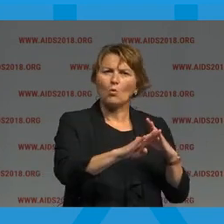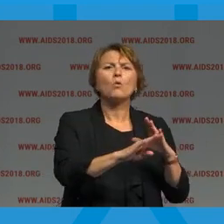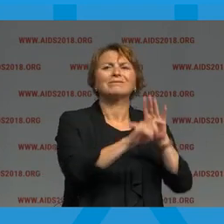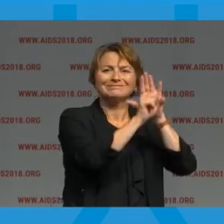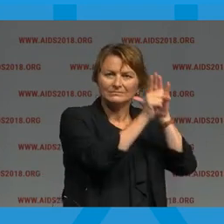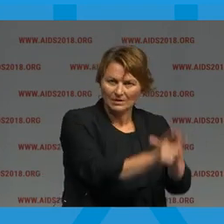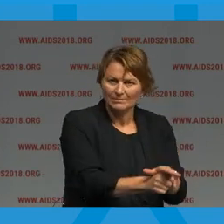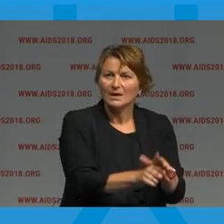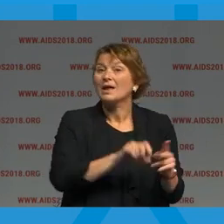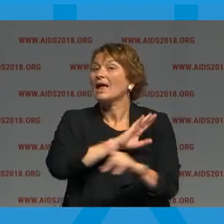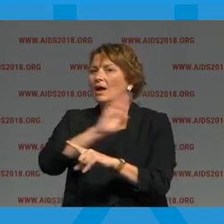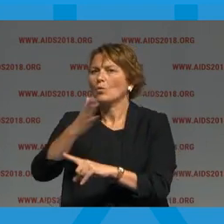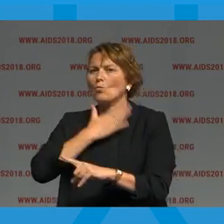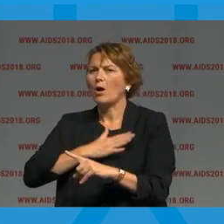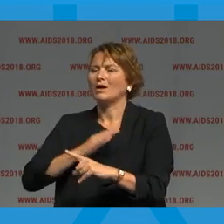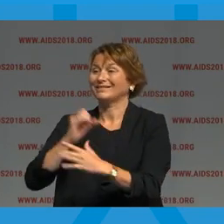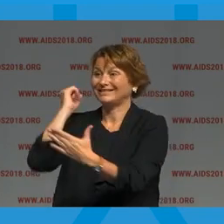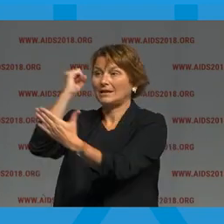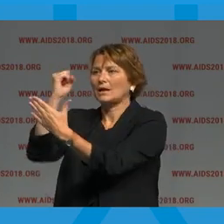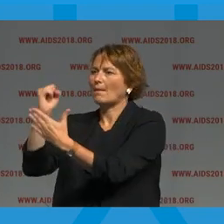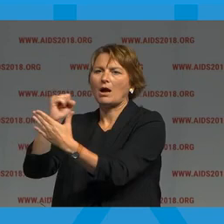stigma.